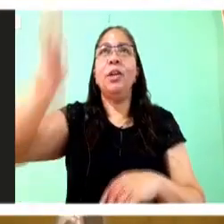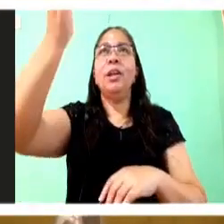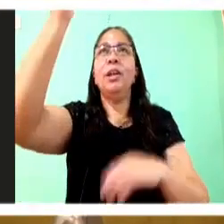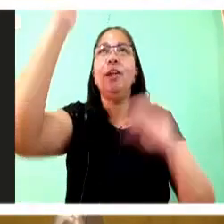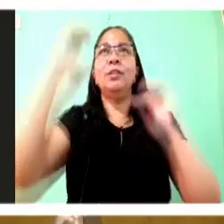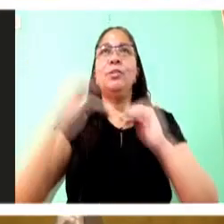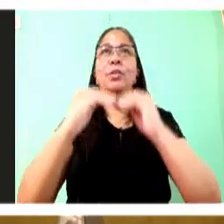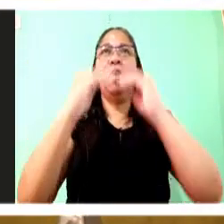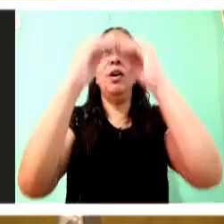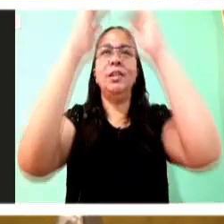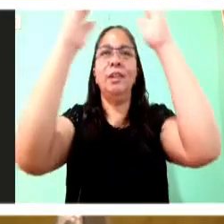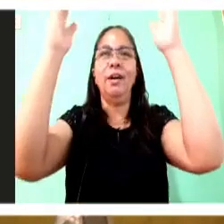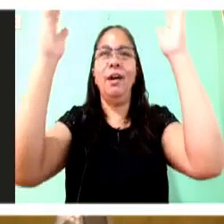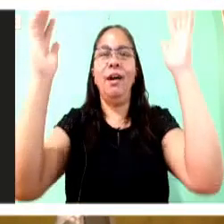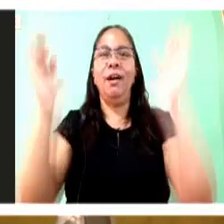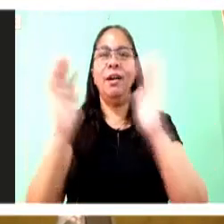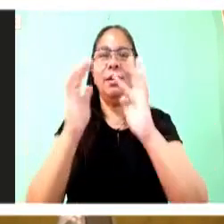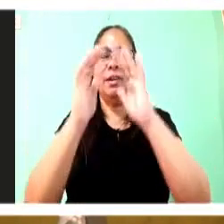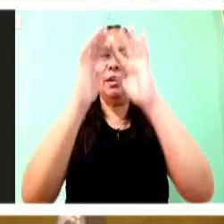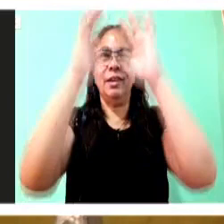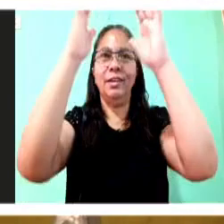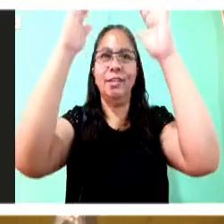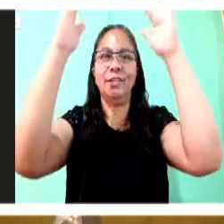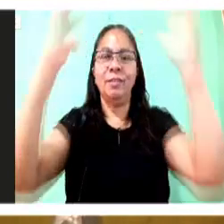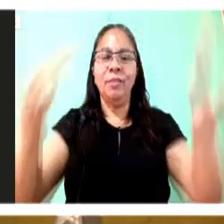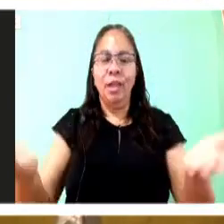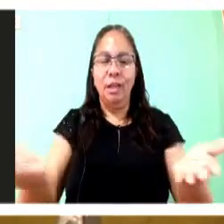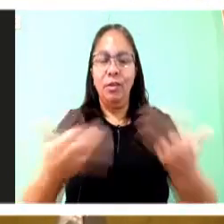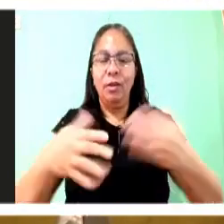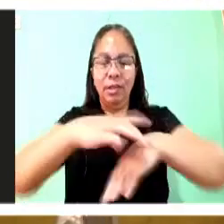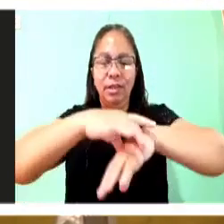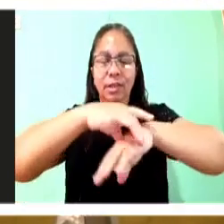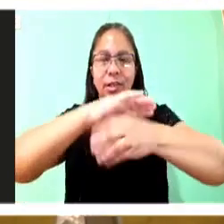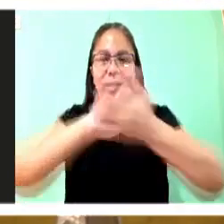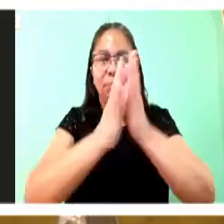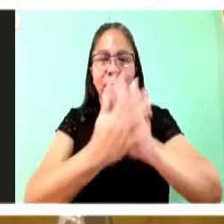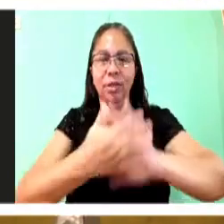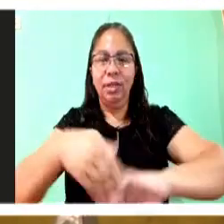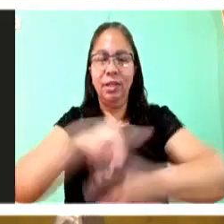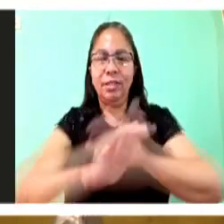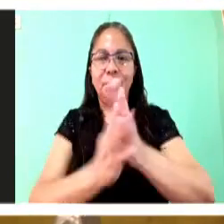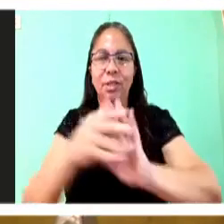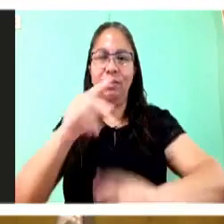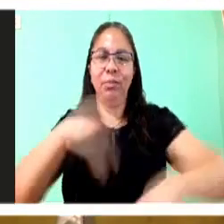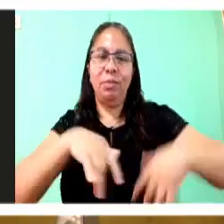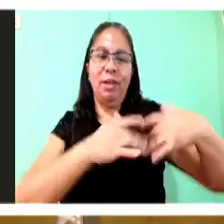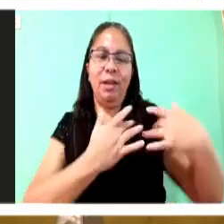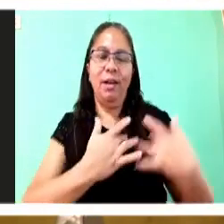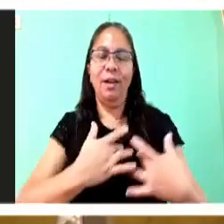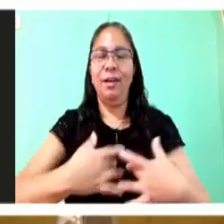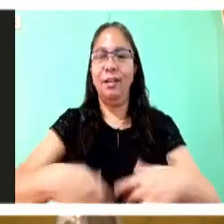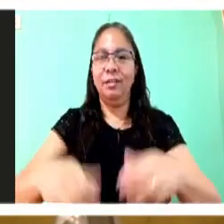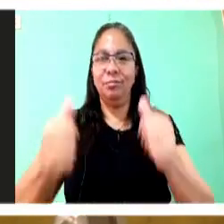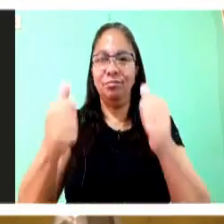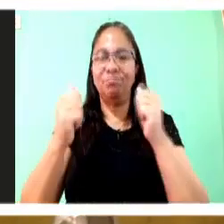Peace to people of of goodwill.